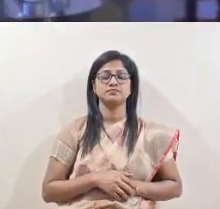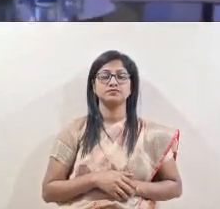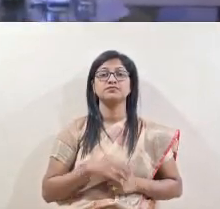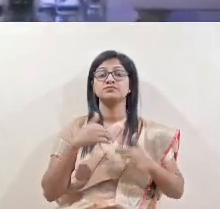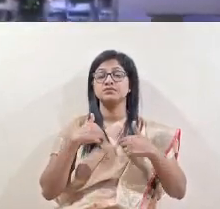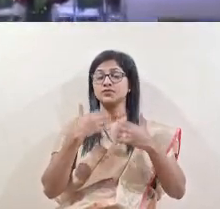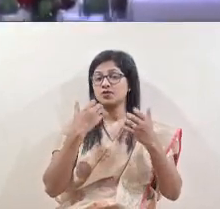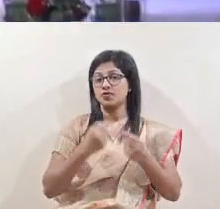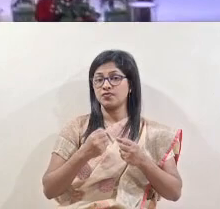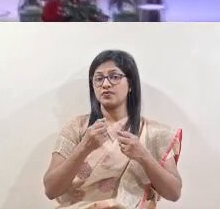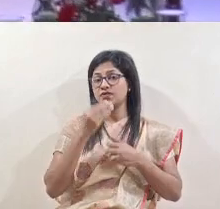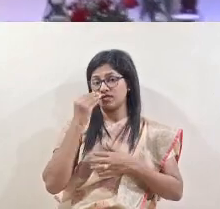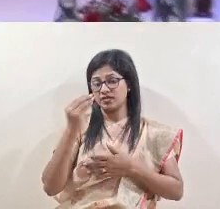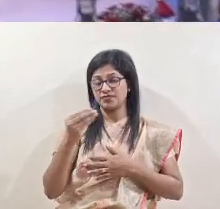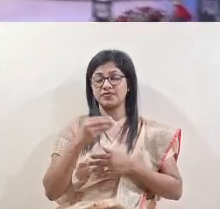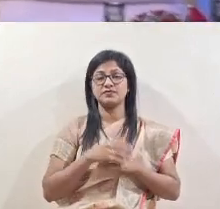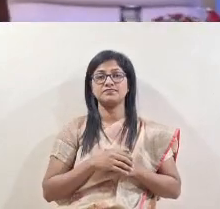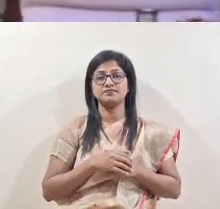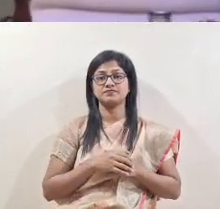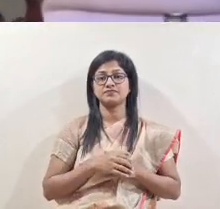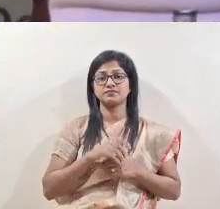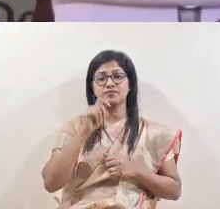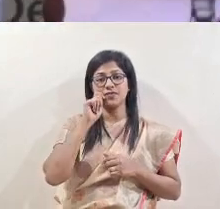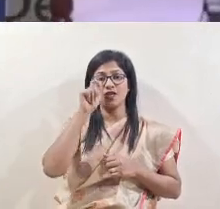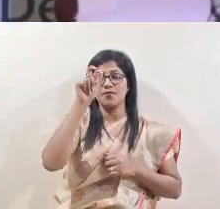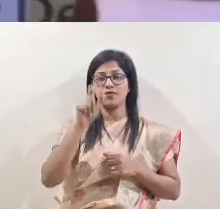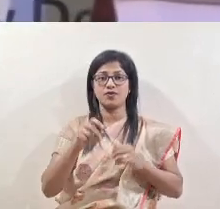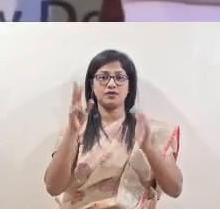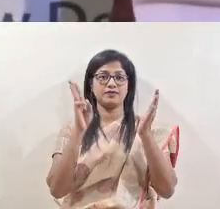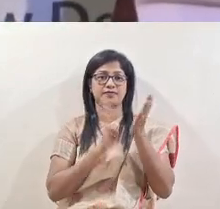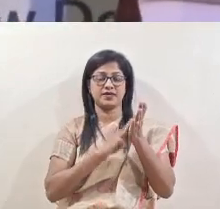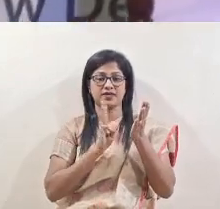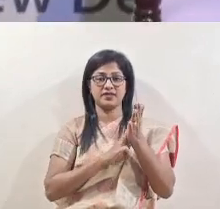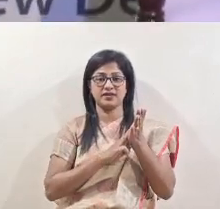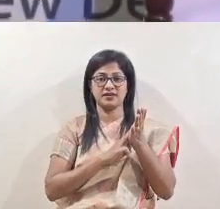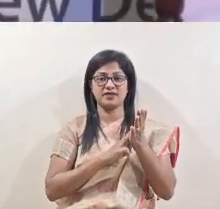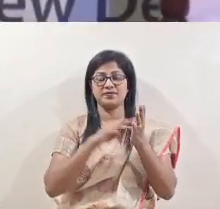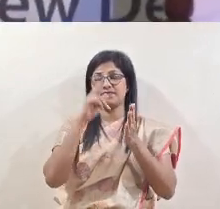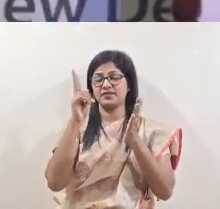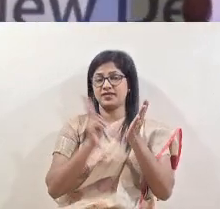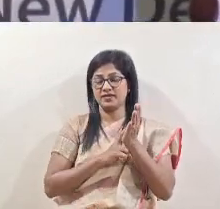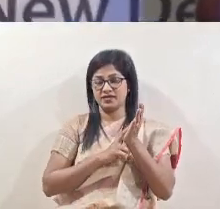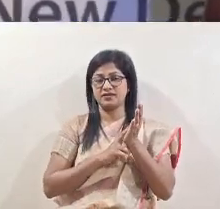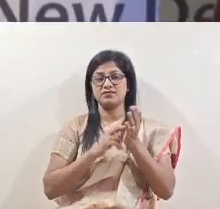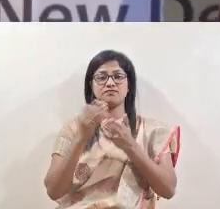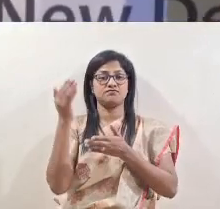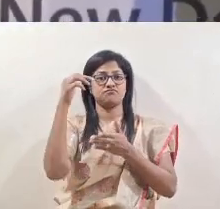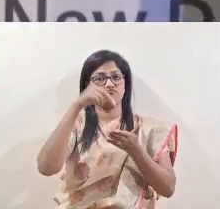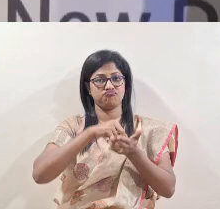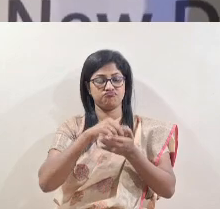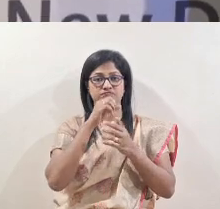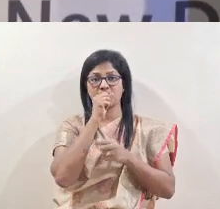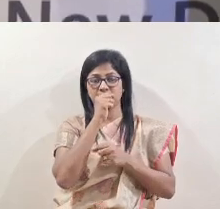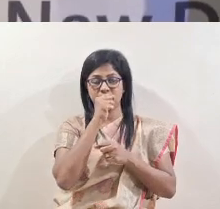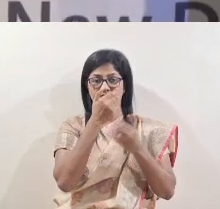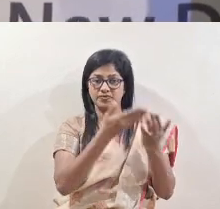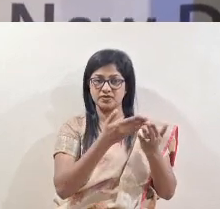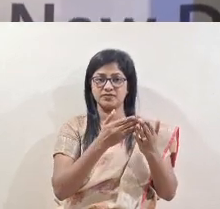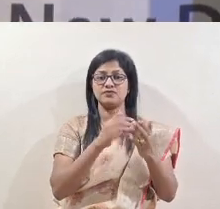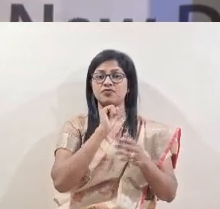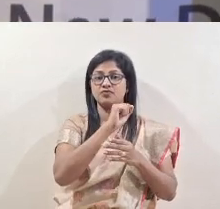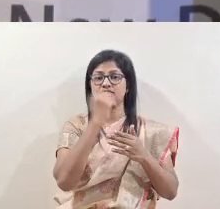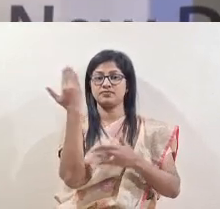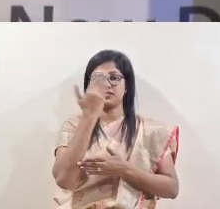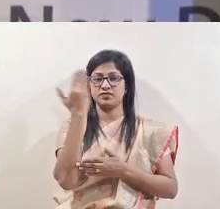I would now request Mr. Mehrab Nazir to come to the dais and give